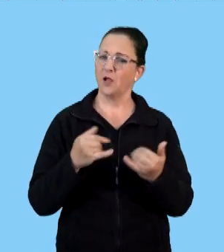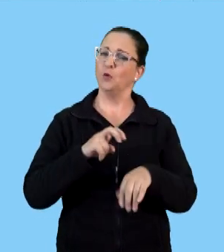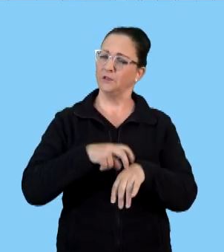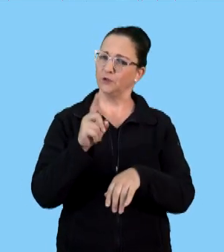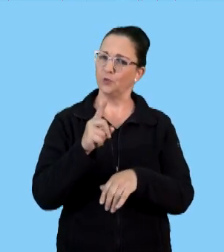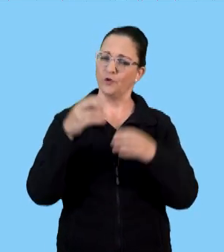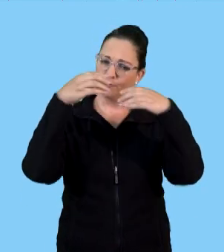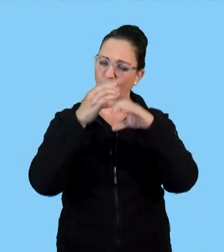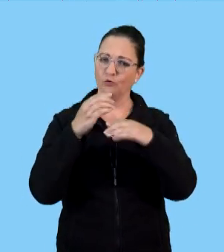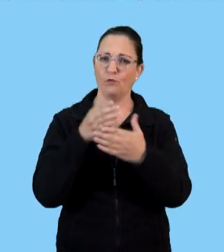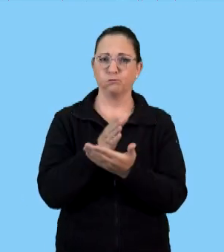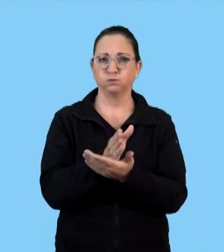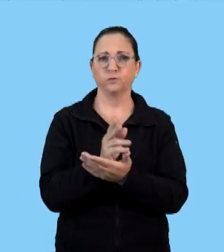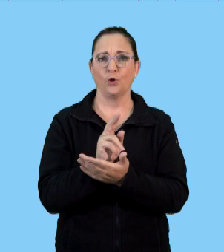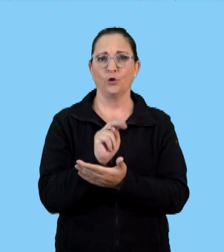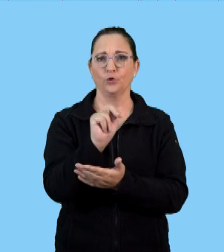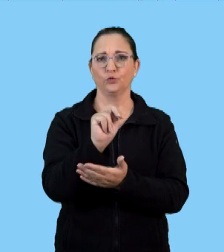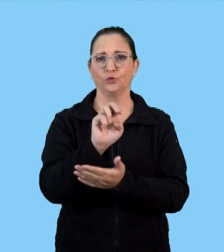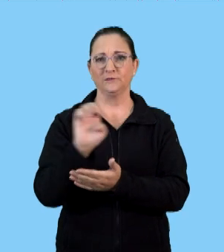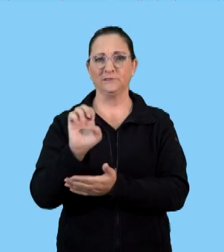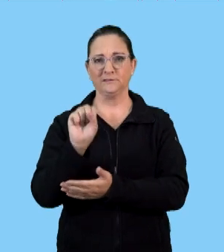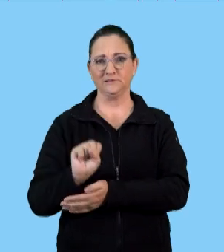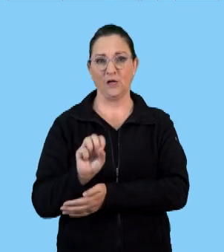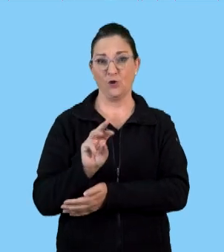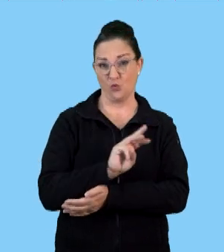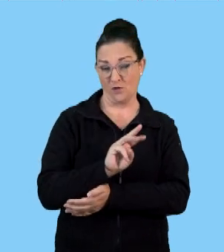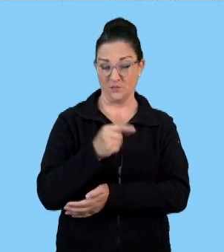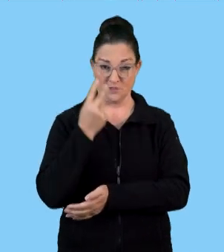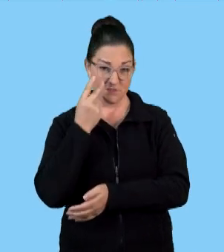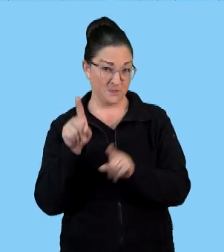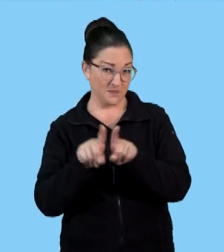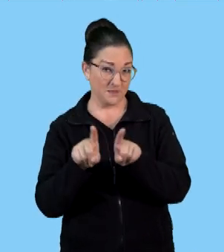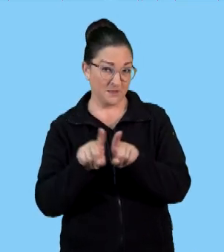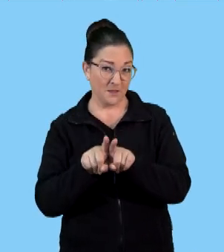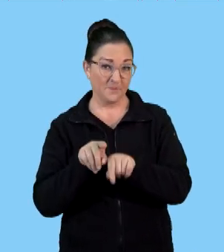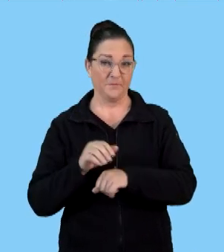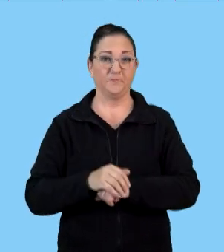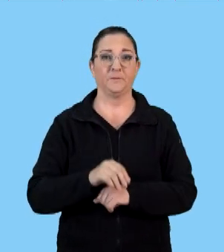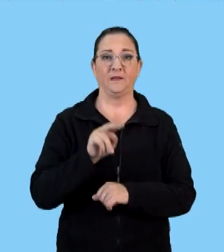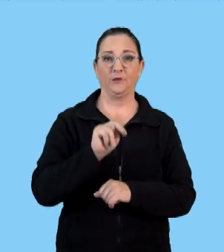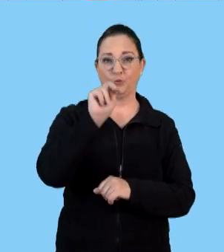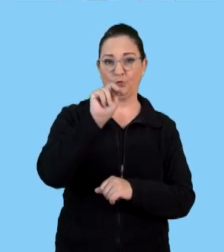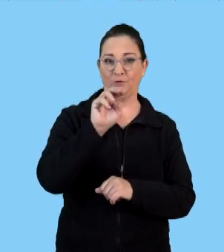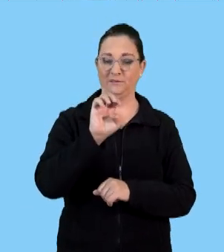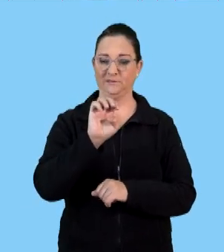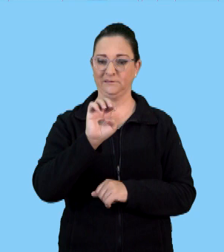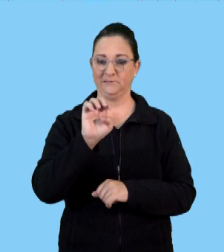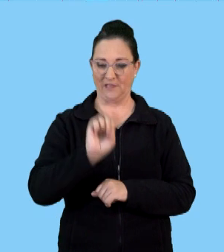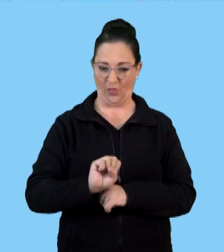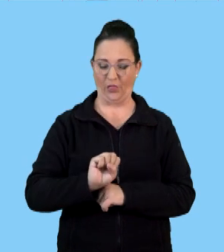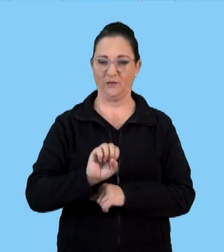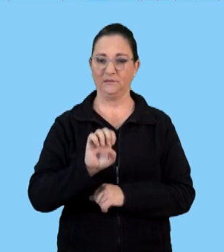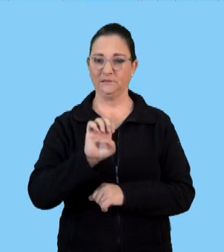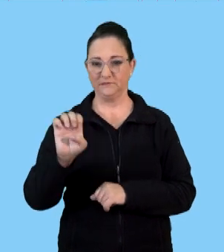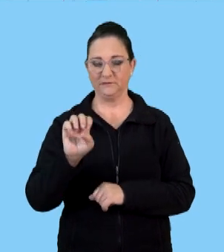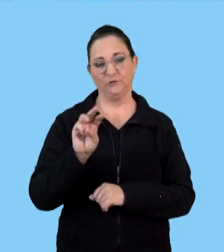compass direction, okay? The 4 directions on a compass, as we can see here, right? North, south, east,